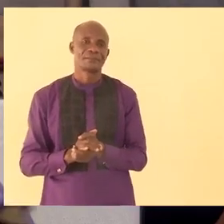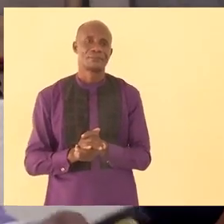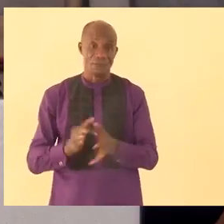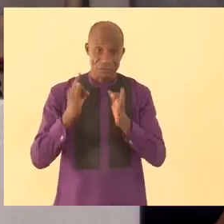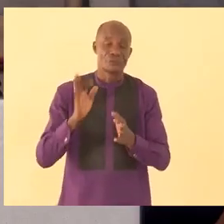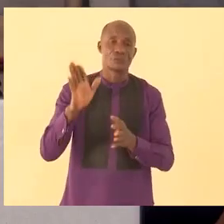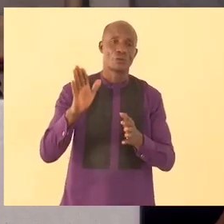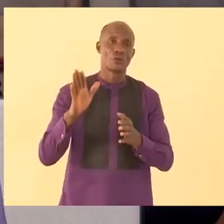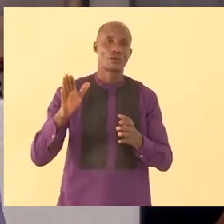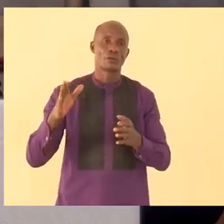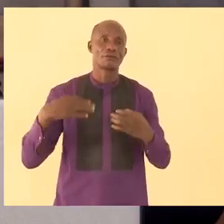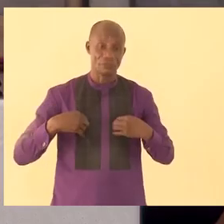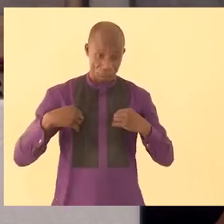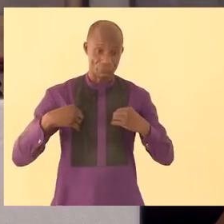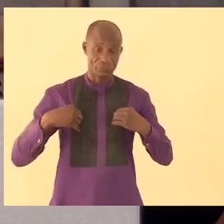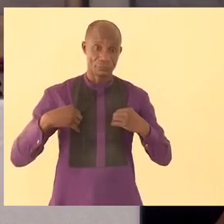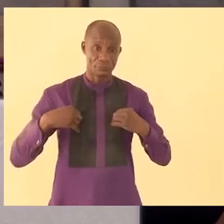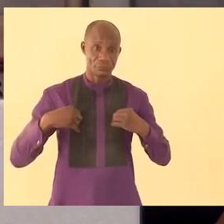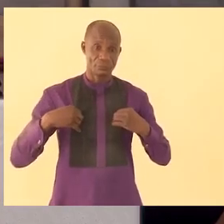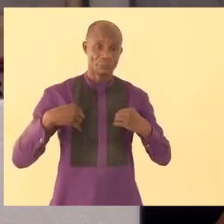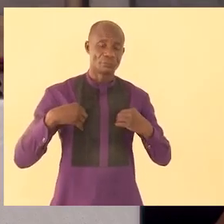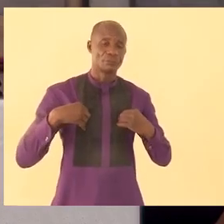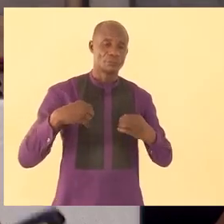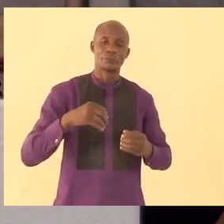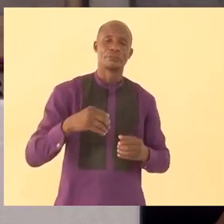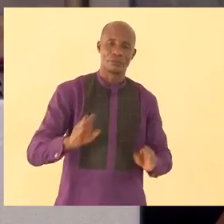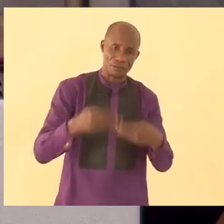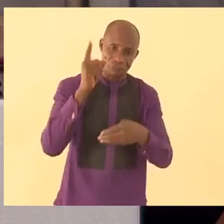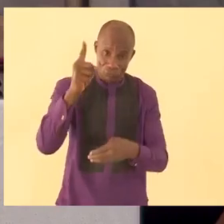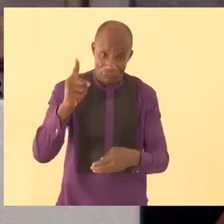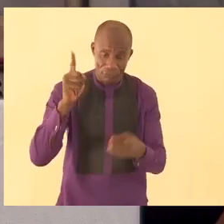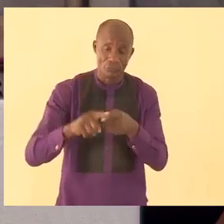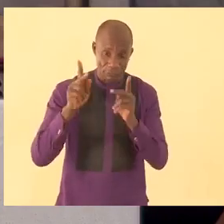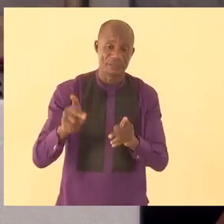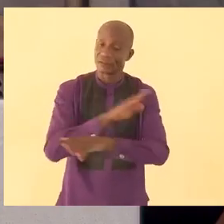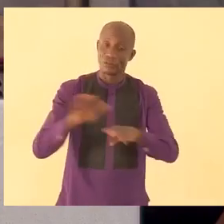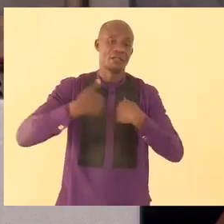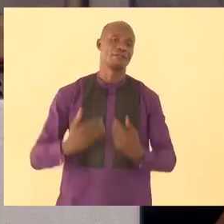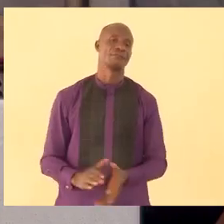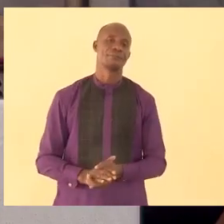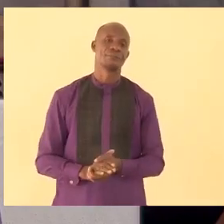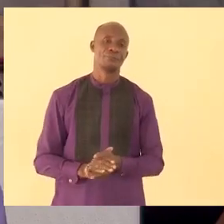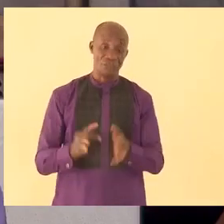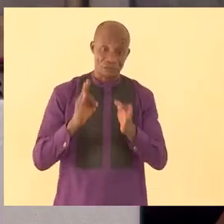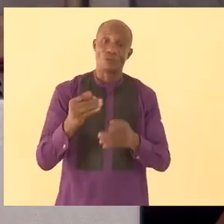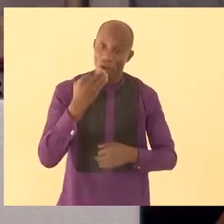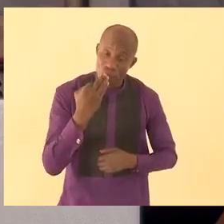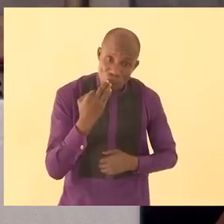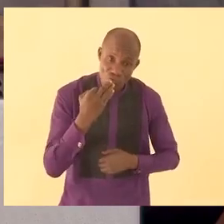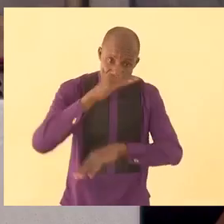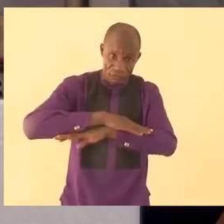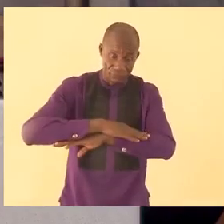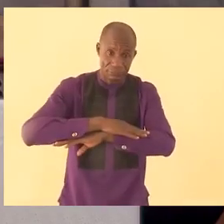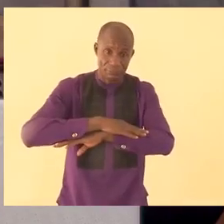If your wardrobe has two shirts, take one and give to the person who has none. If you have food on the